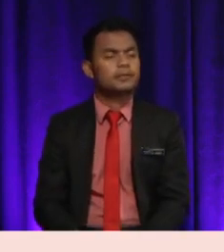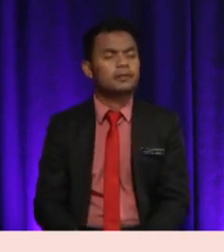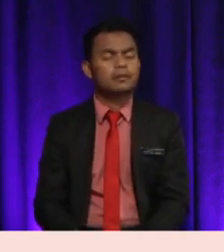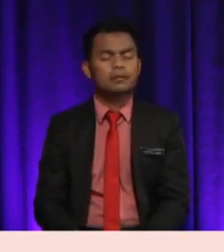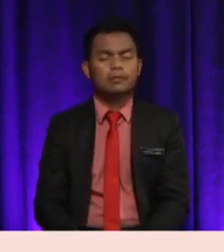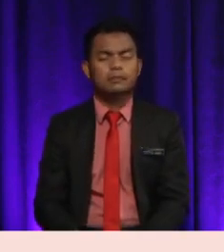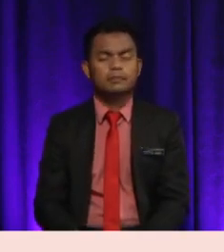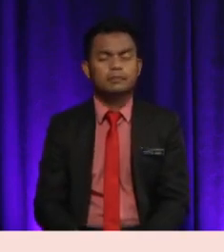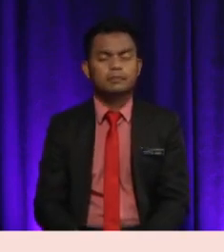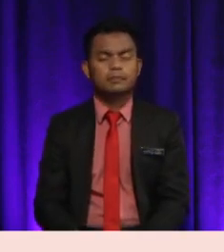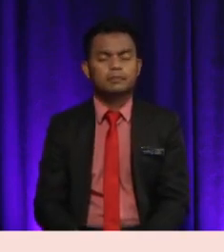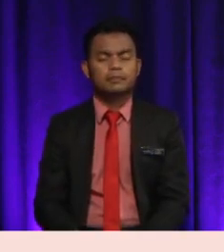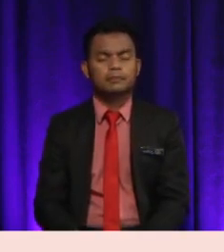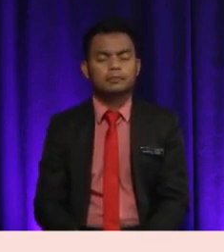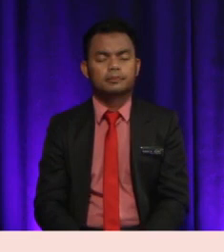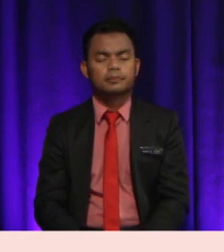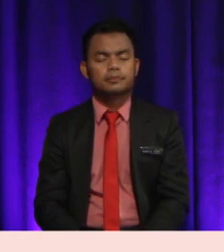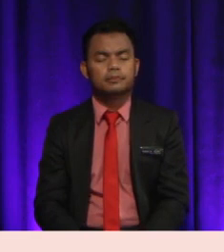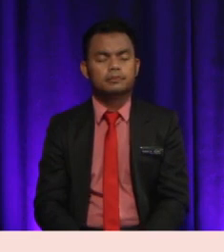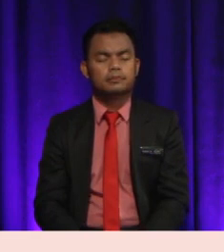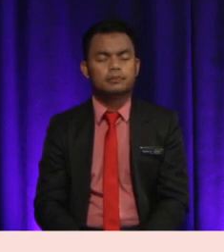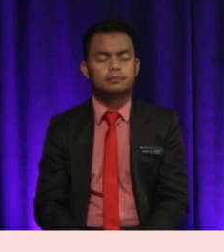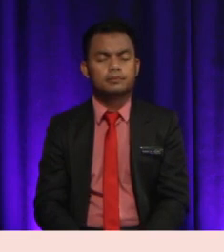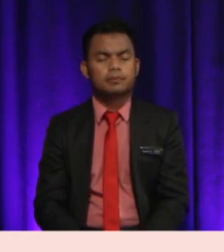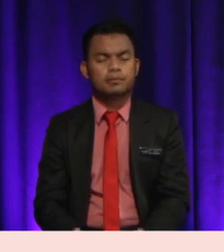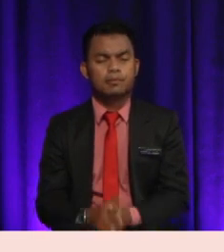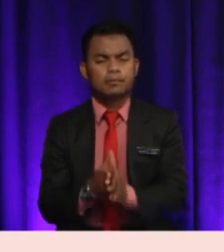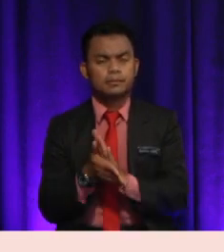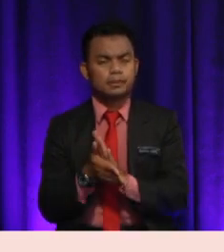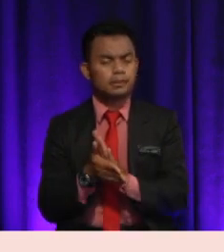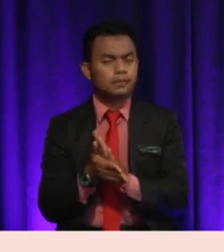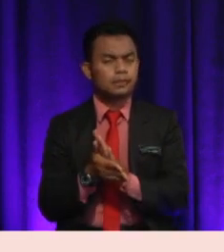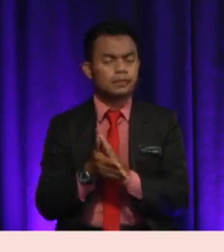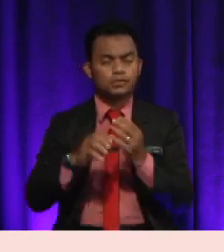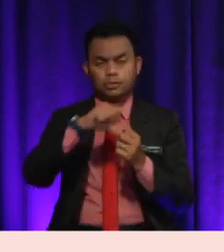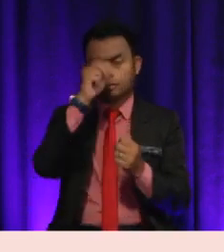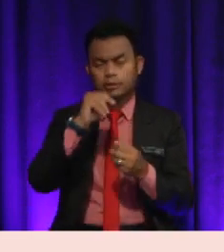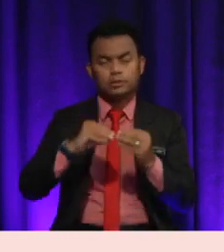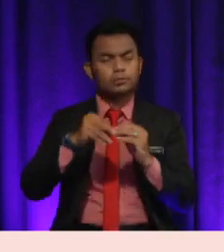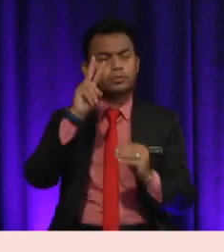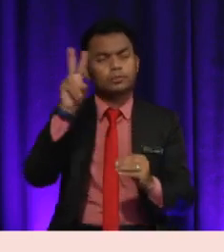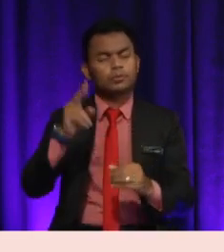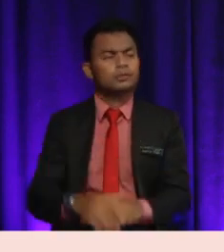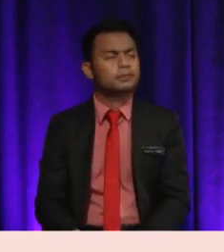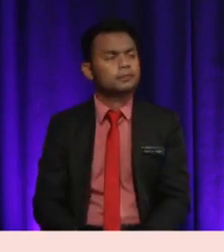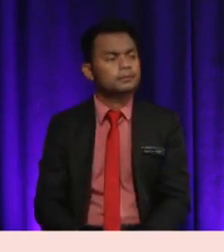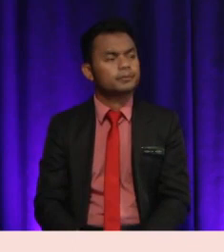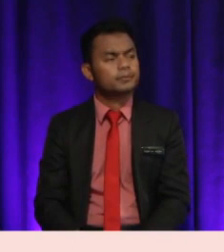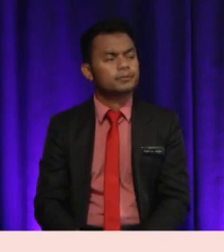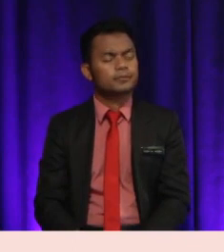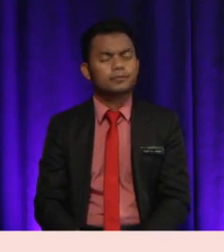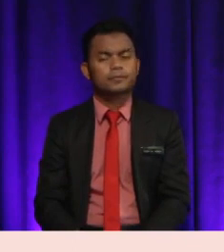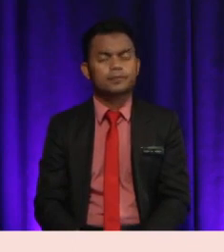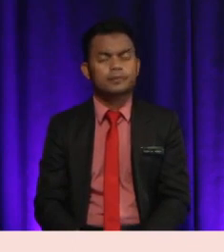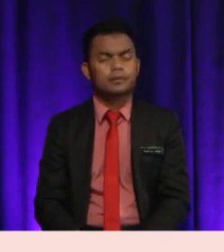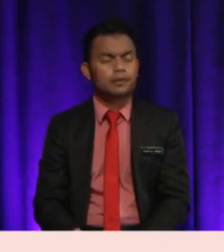the phrase more than meets the eye. And then question 22. In paragraph 5, why does Lily prefer